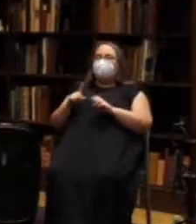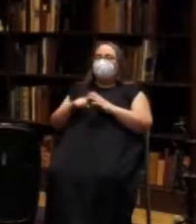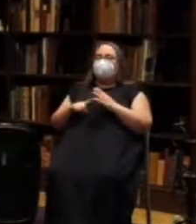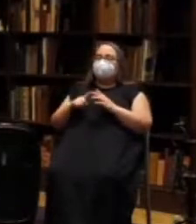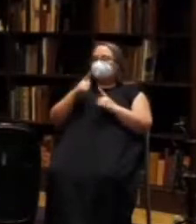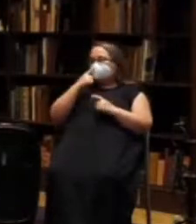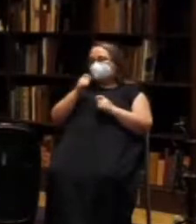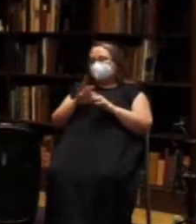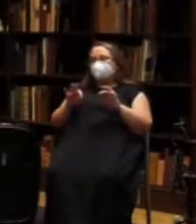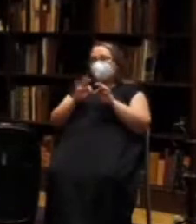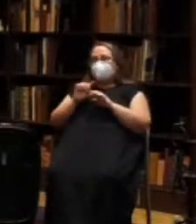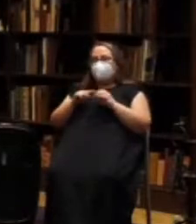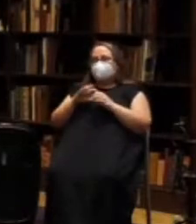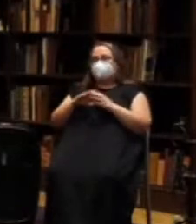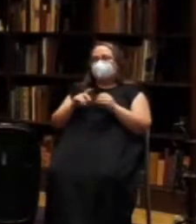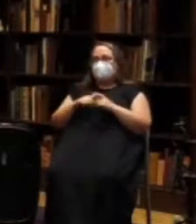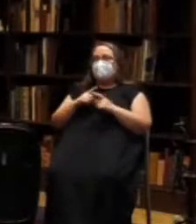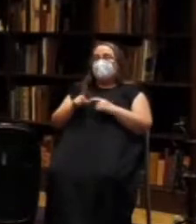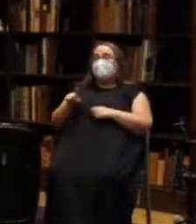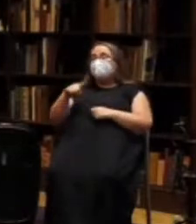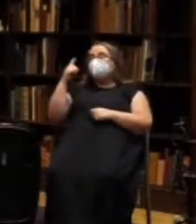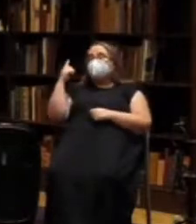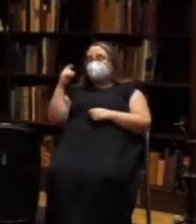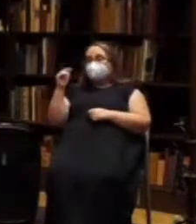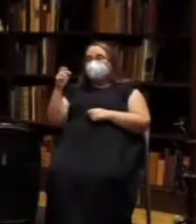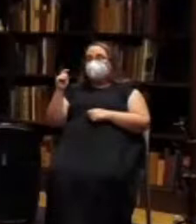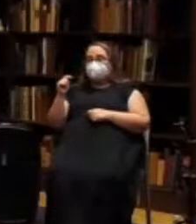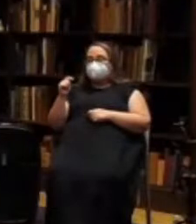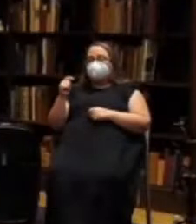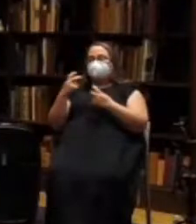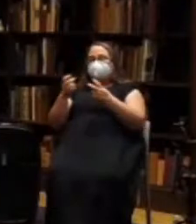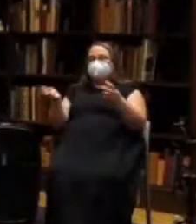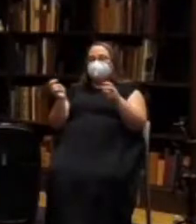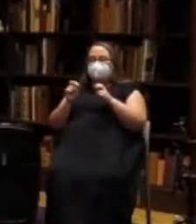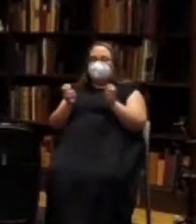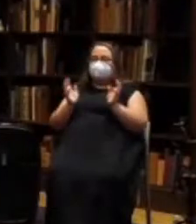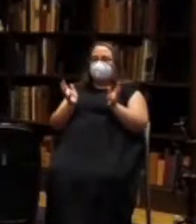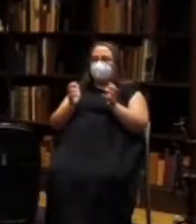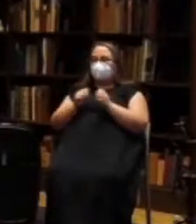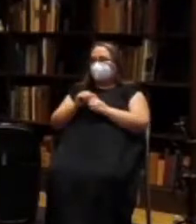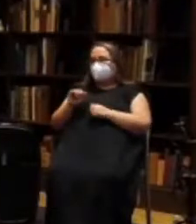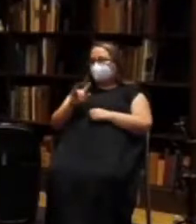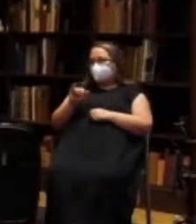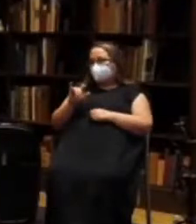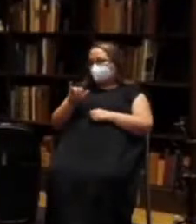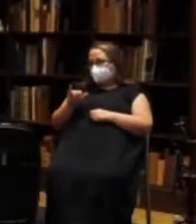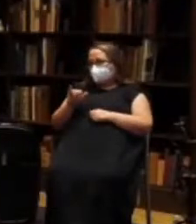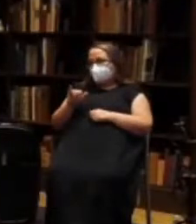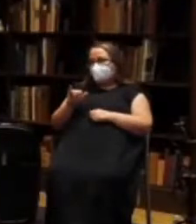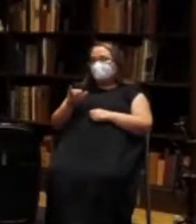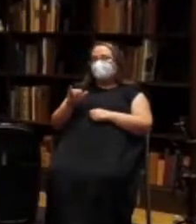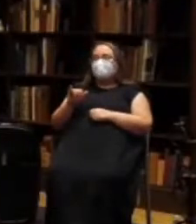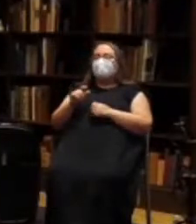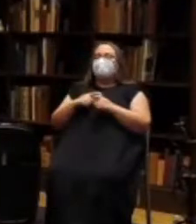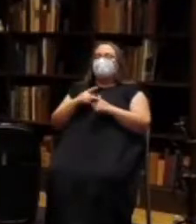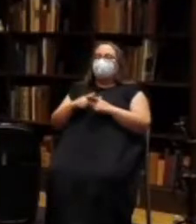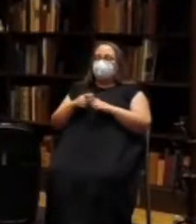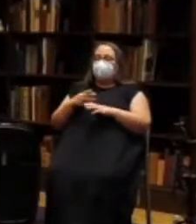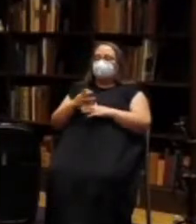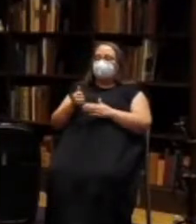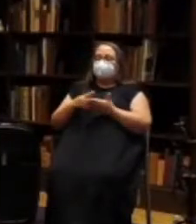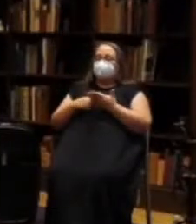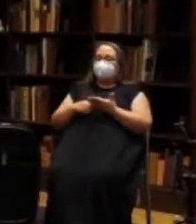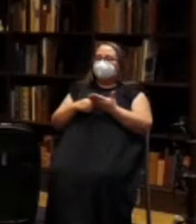interesting and important about that story is that then the Black tenants sit and talk with Alagbala, and after having